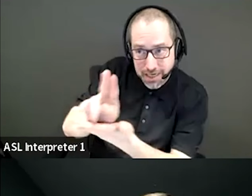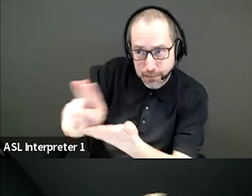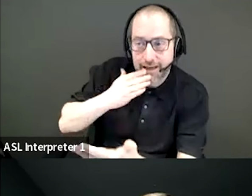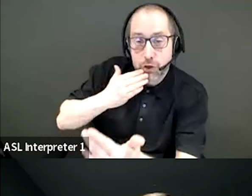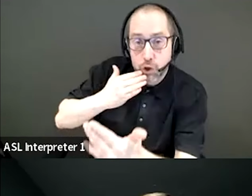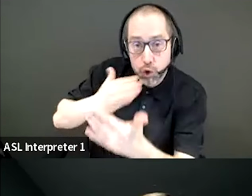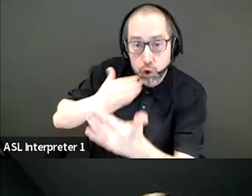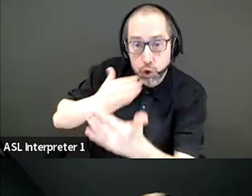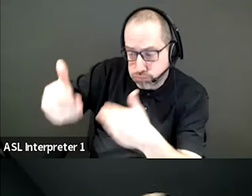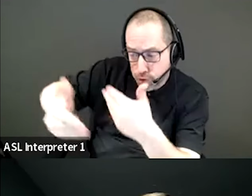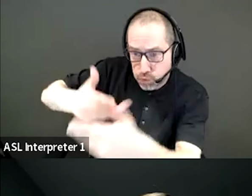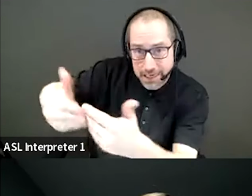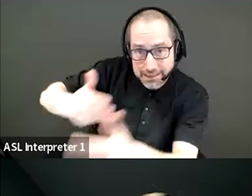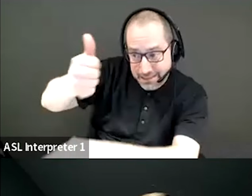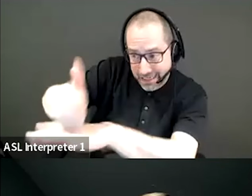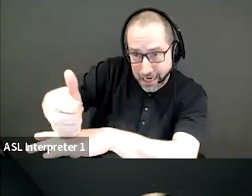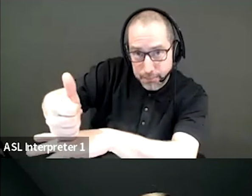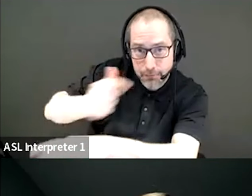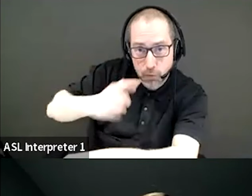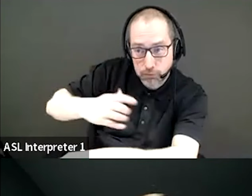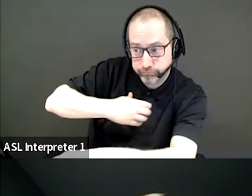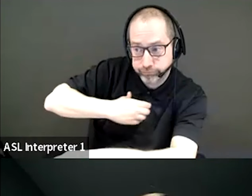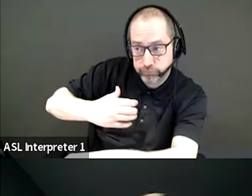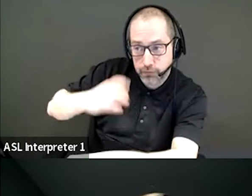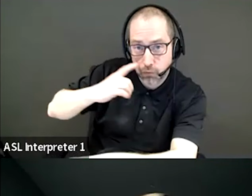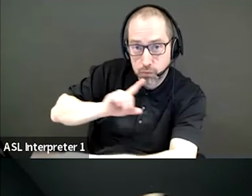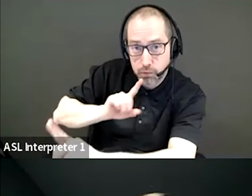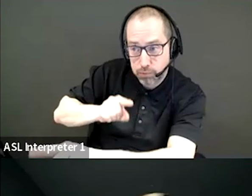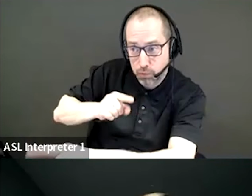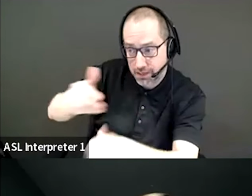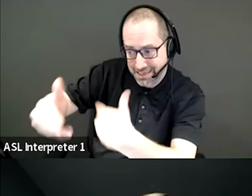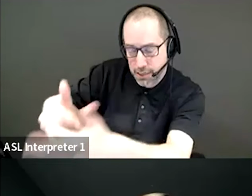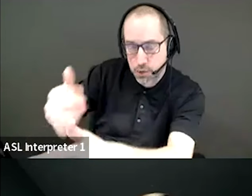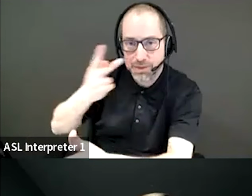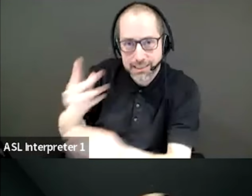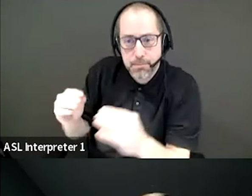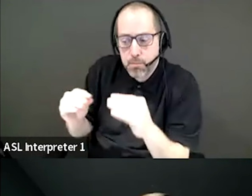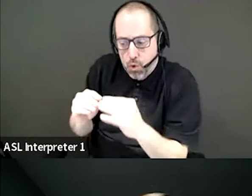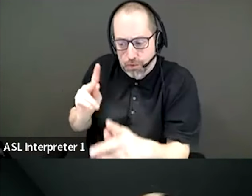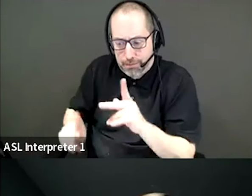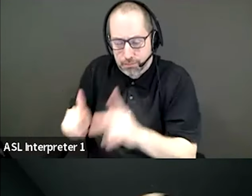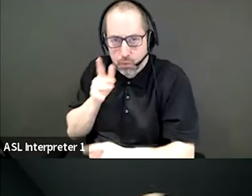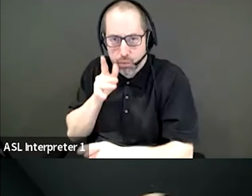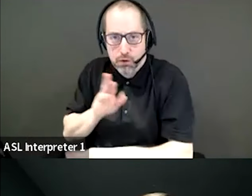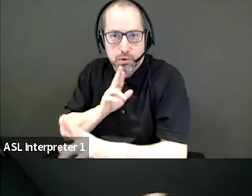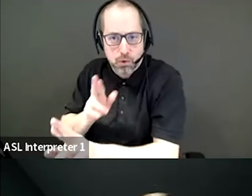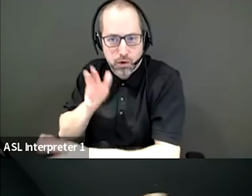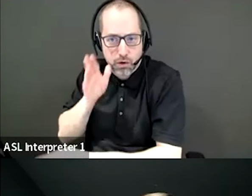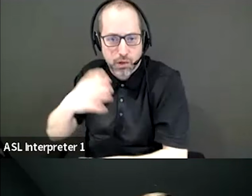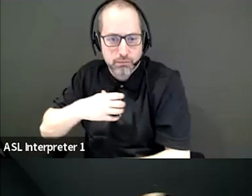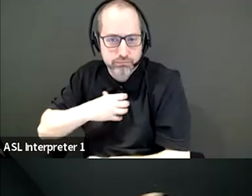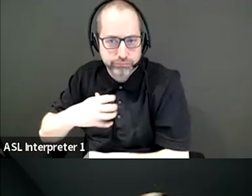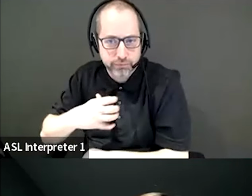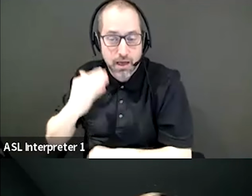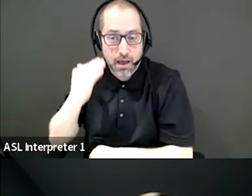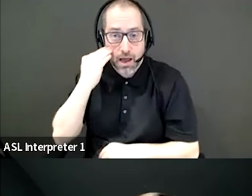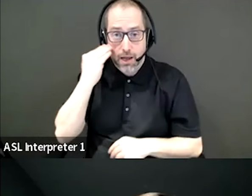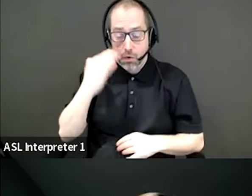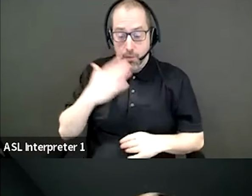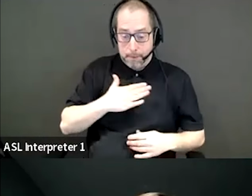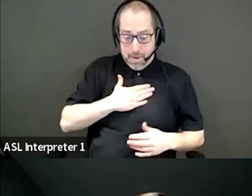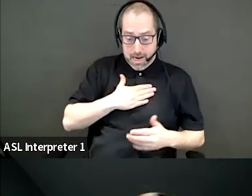their numbers and I'm like, oh no, like I wanna know that we have bigger numbers. And even that, like I know within my own campus, the work that I do is